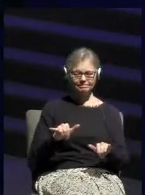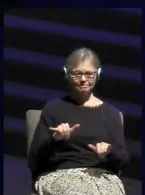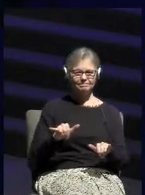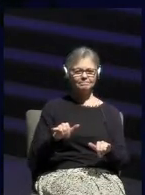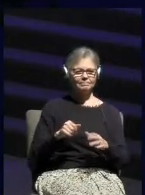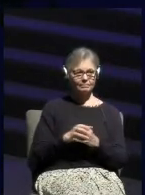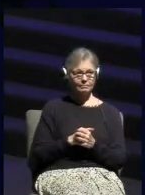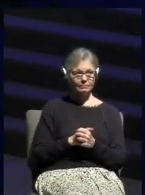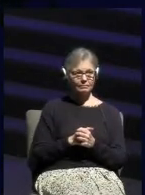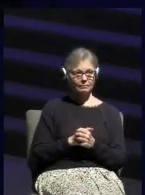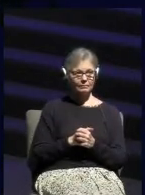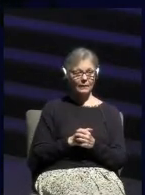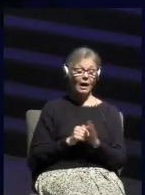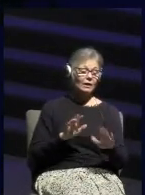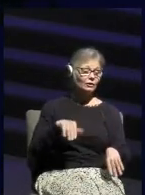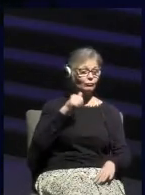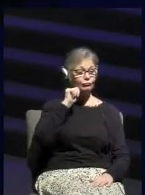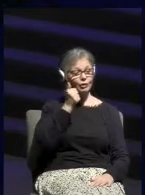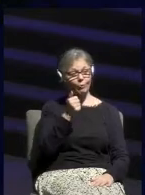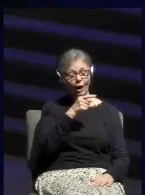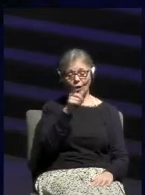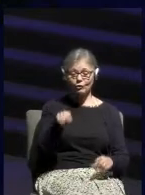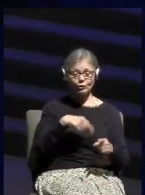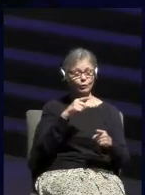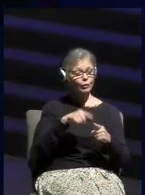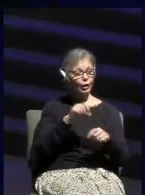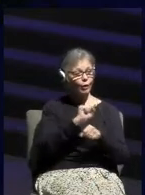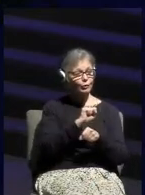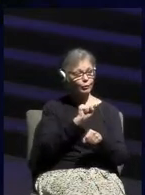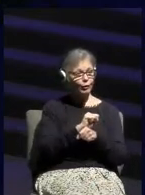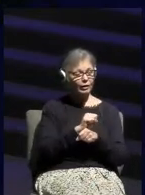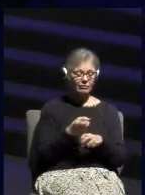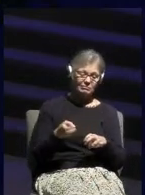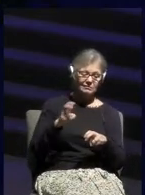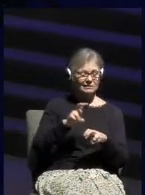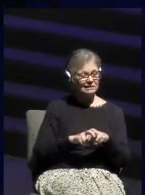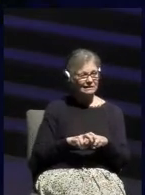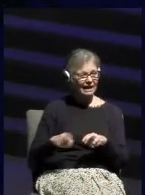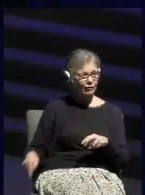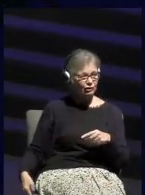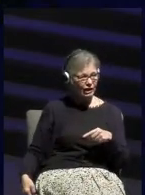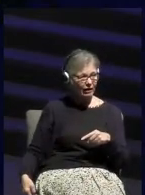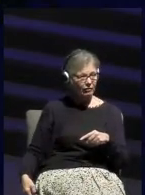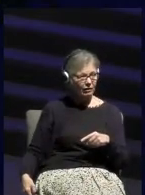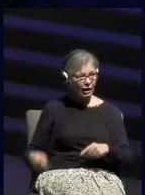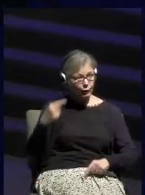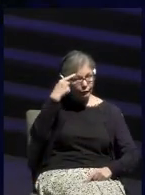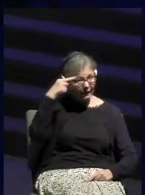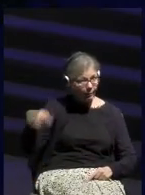Now, I know that when you go to work tomorrow and you sit down in that chair, you're not going to think anything about that chair.